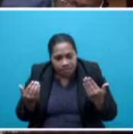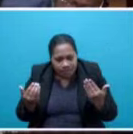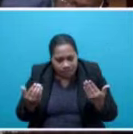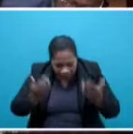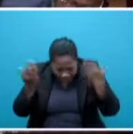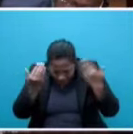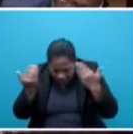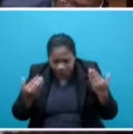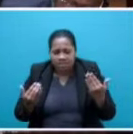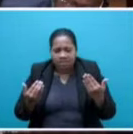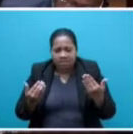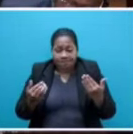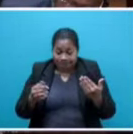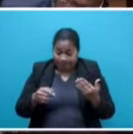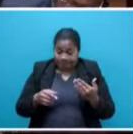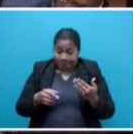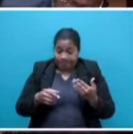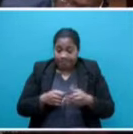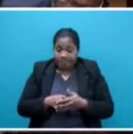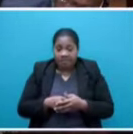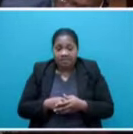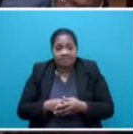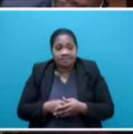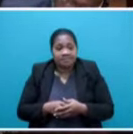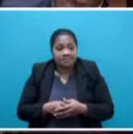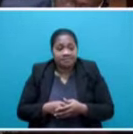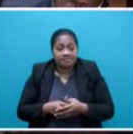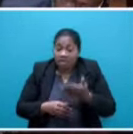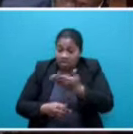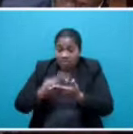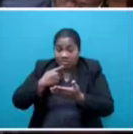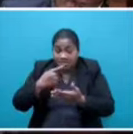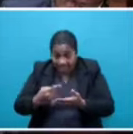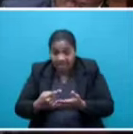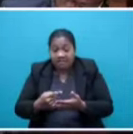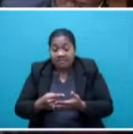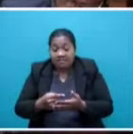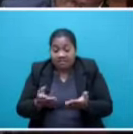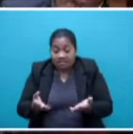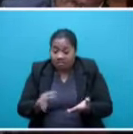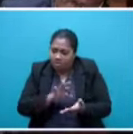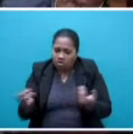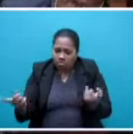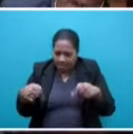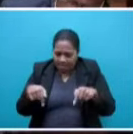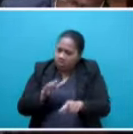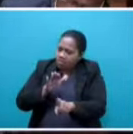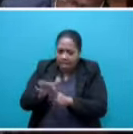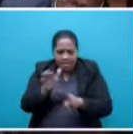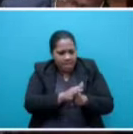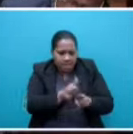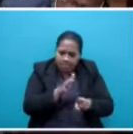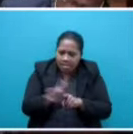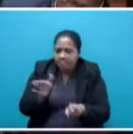Mr. Speaker, sir, as they would also know in other jurisdictions, is not to come here and blame each other. It's the